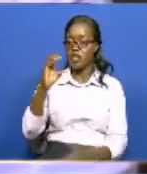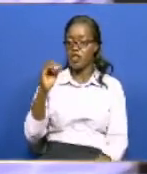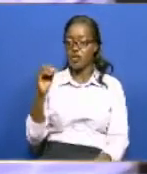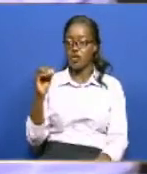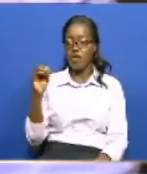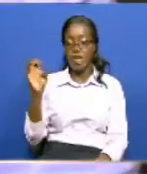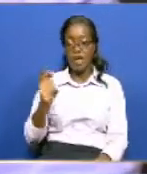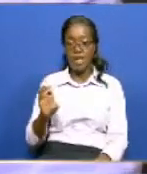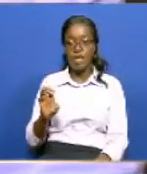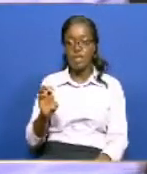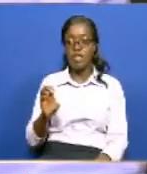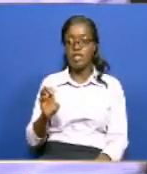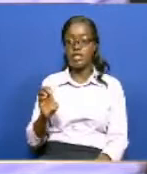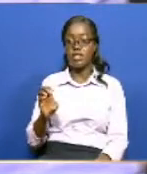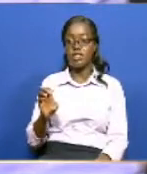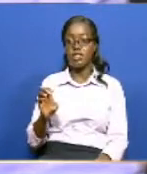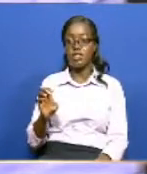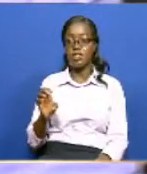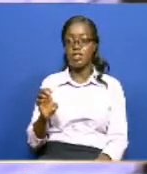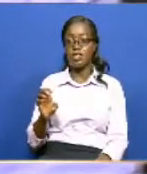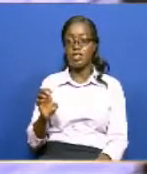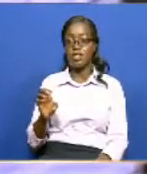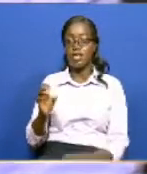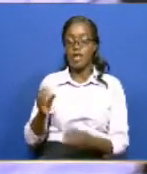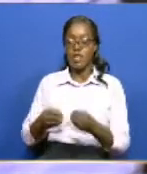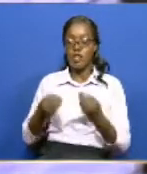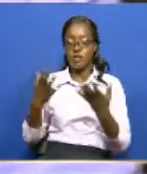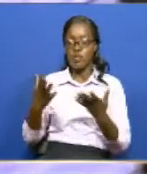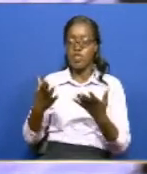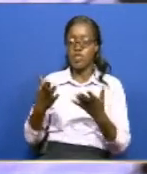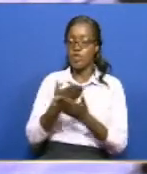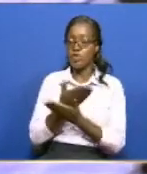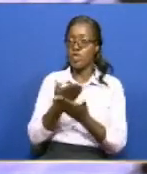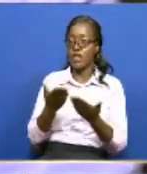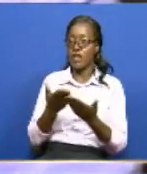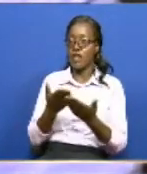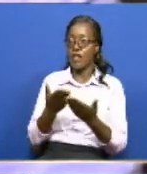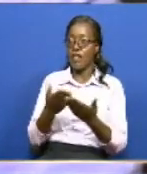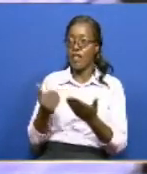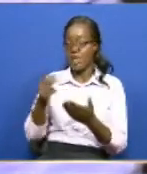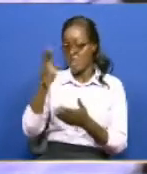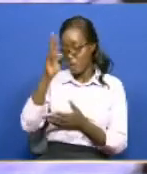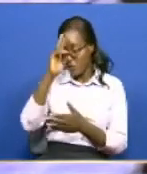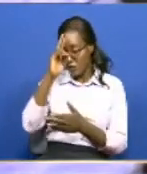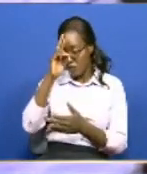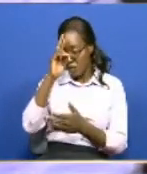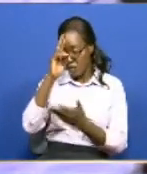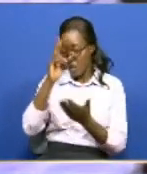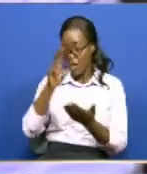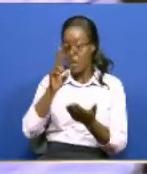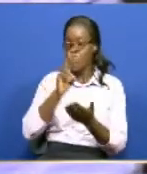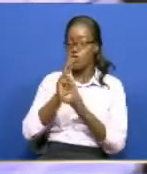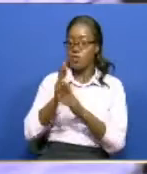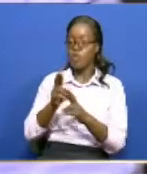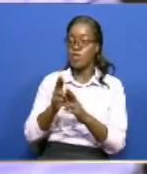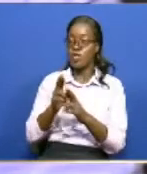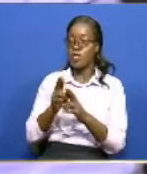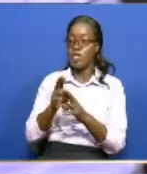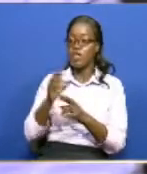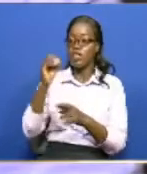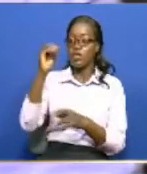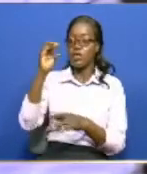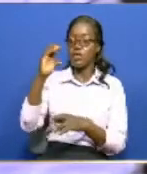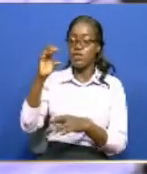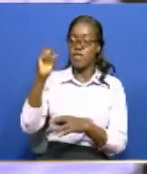therefore submit to the jurisdiction. Matter reported at the police station, and then the OCS on his own motion can decide